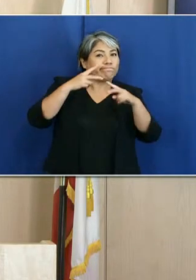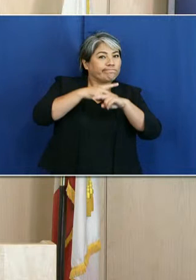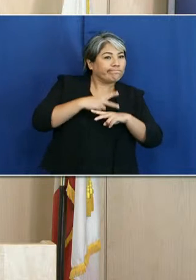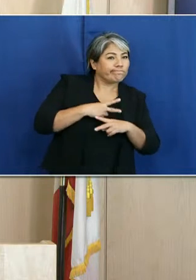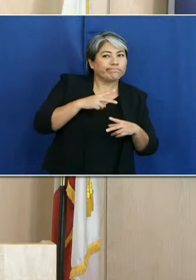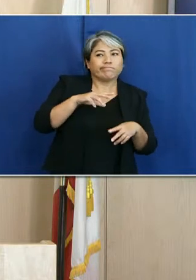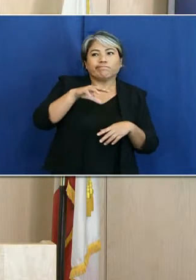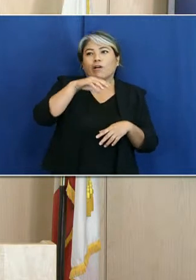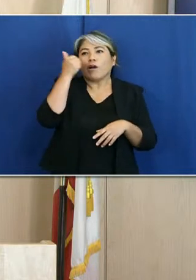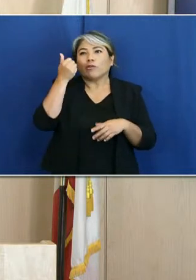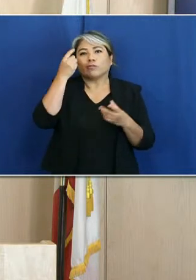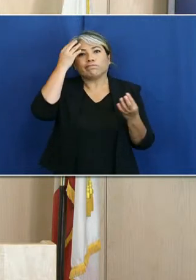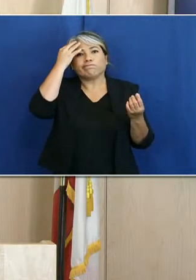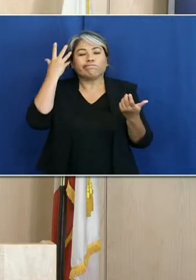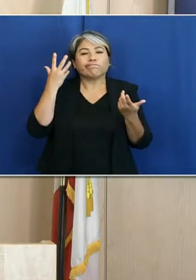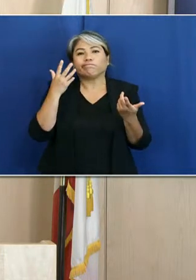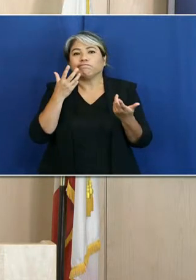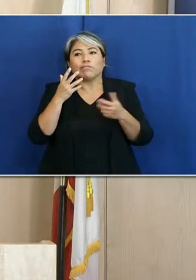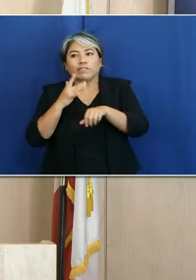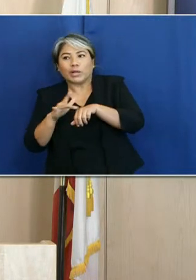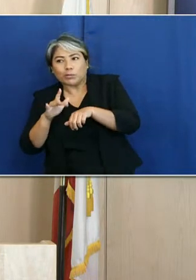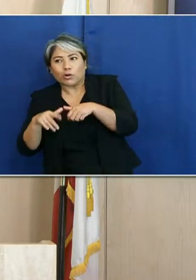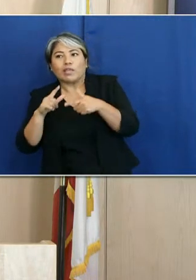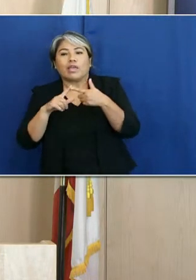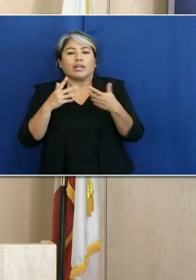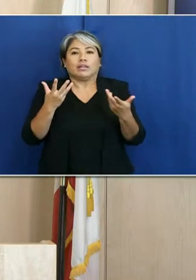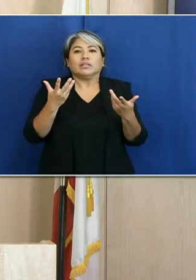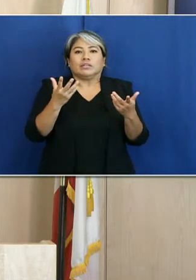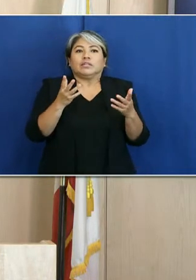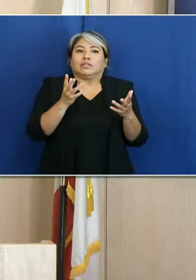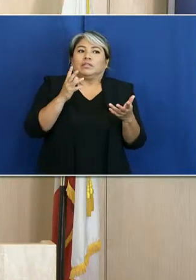tools might become available in the hopes of gaining compliance.